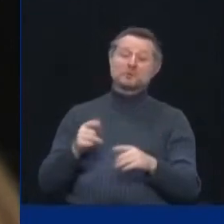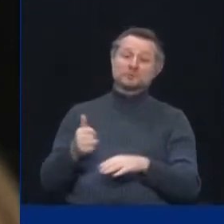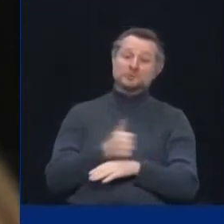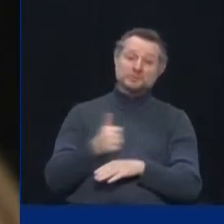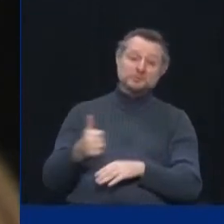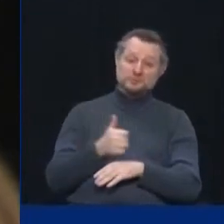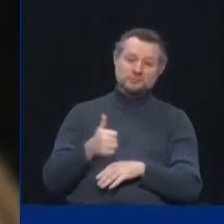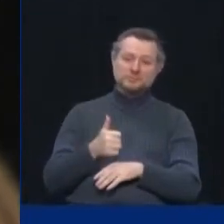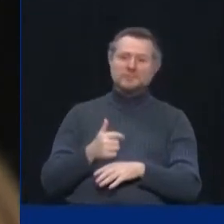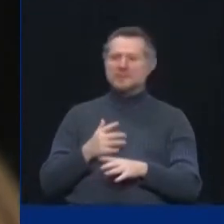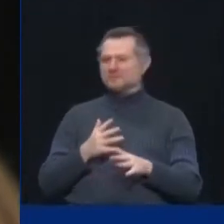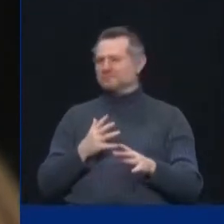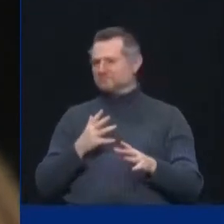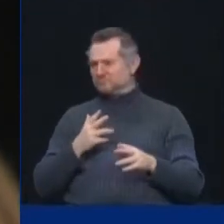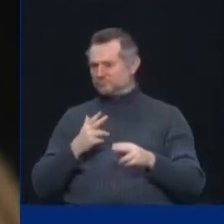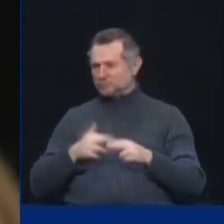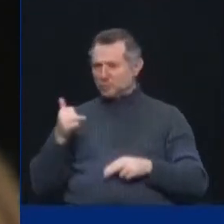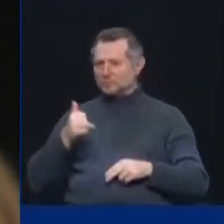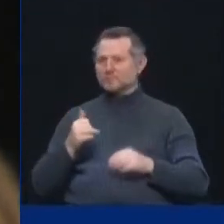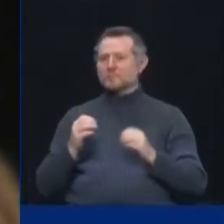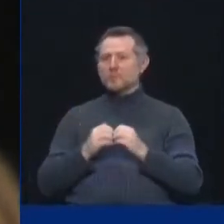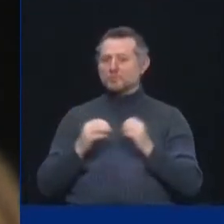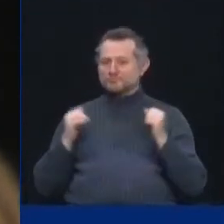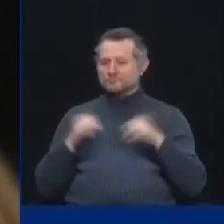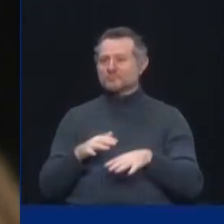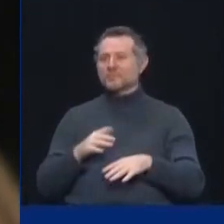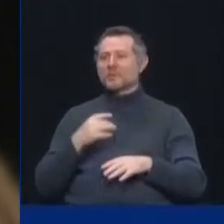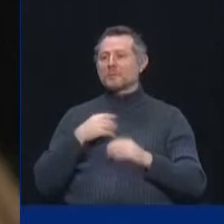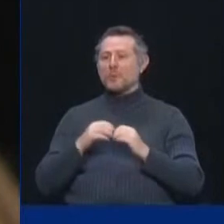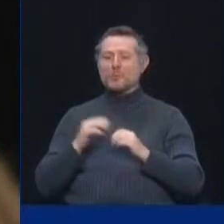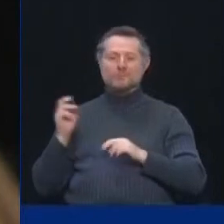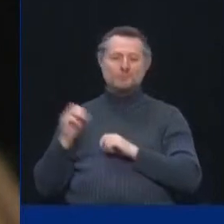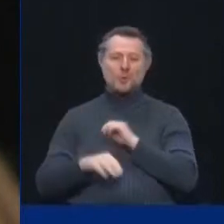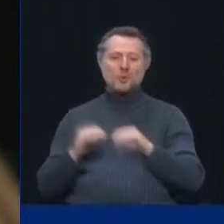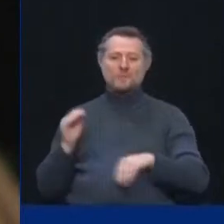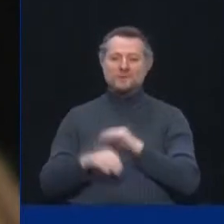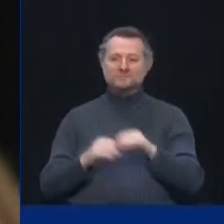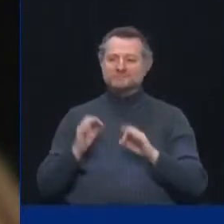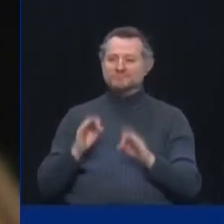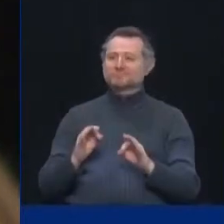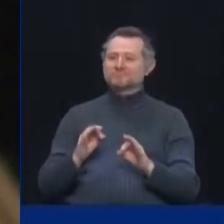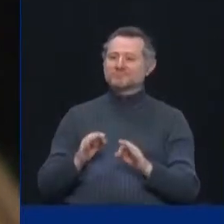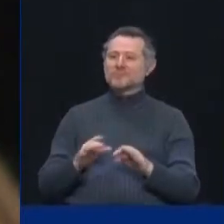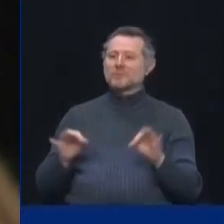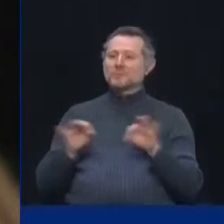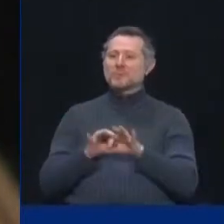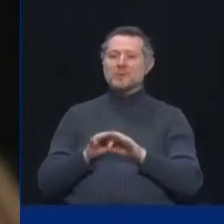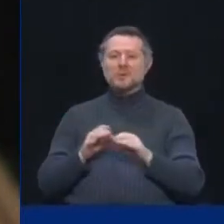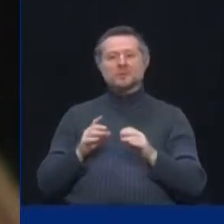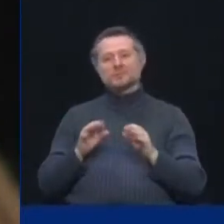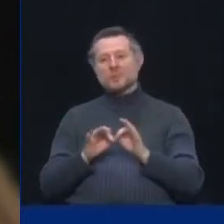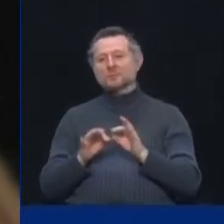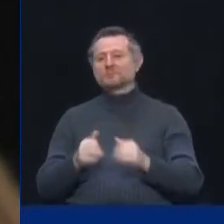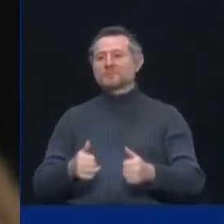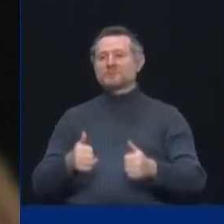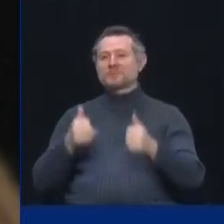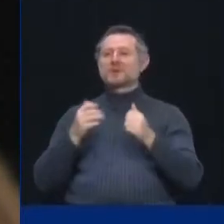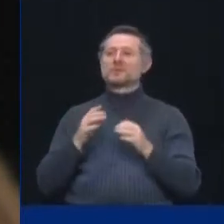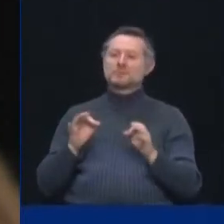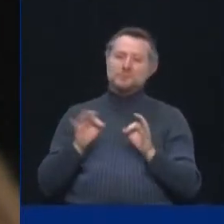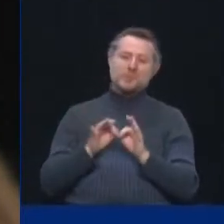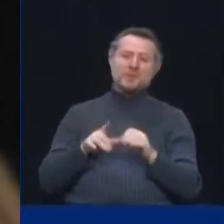increases, people are going to want to flock to Co-op City because we know how great a co-op is. And making sure that we can keep it